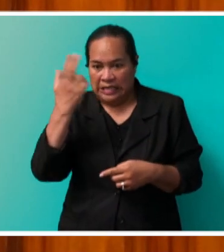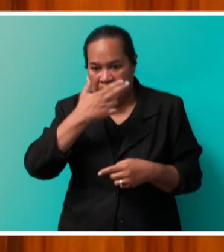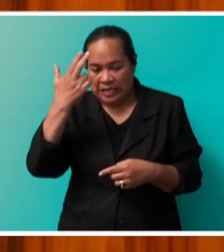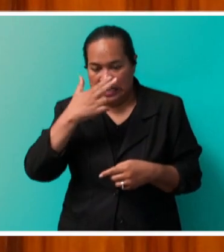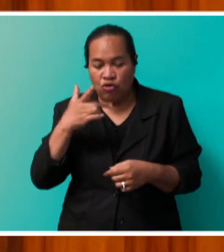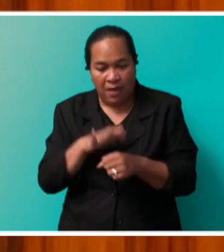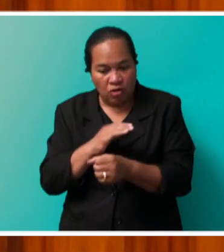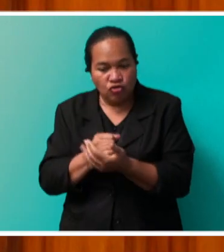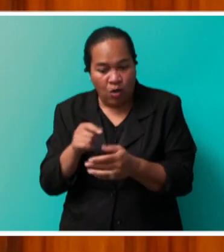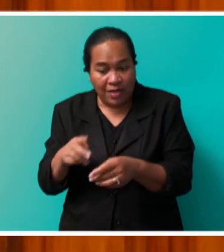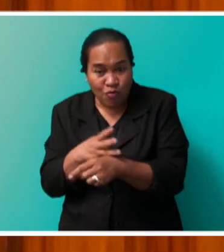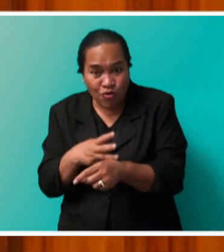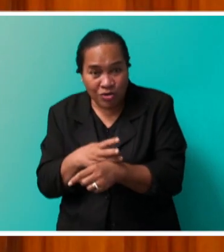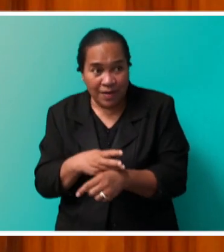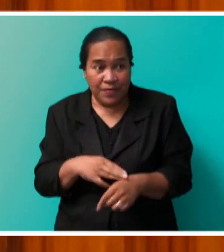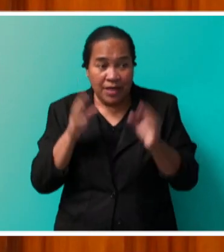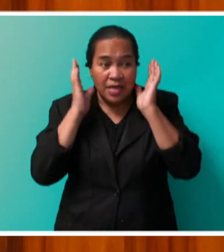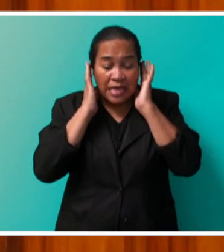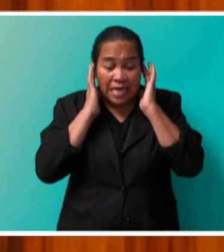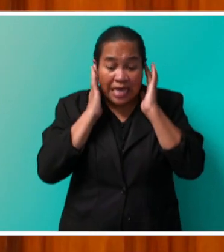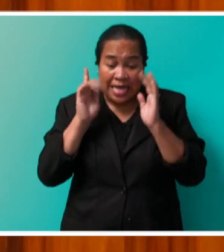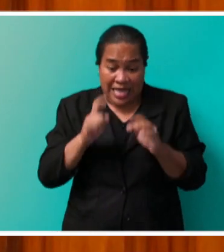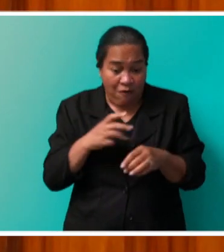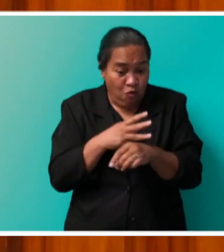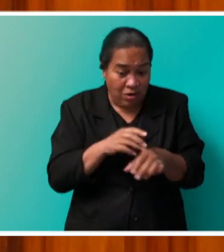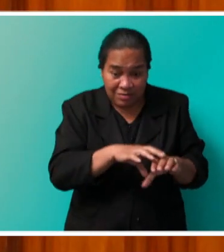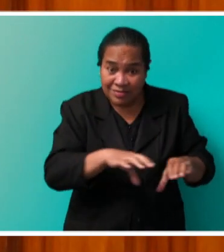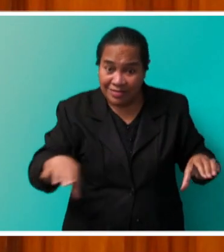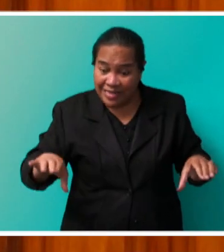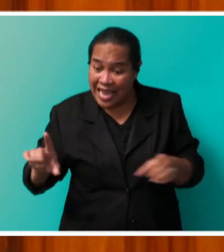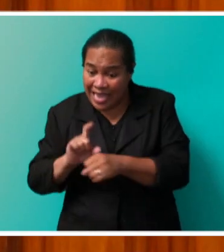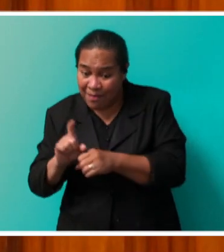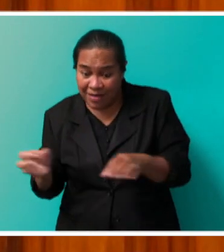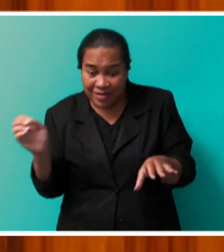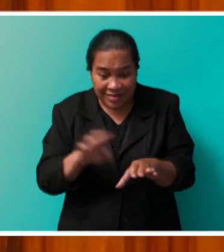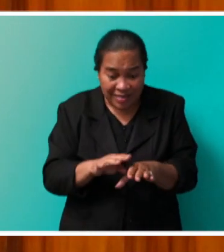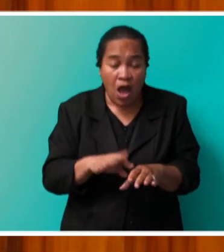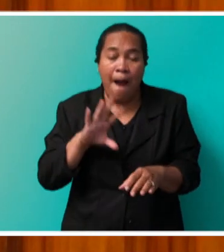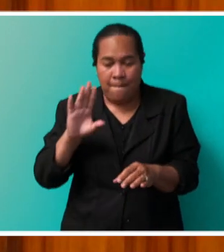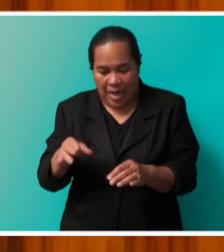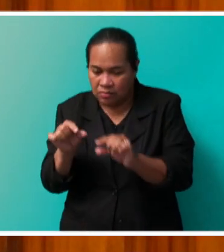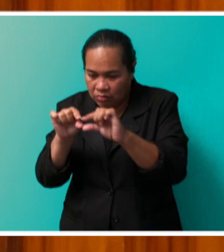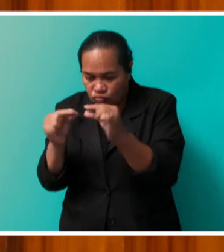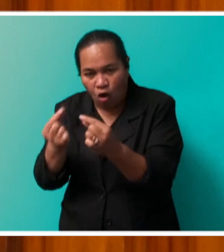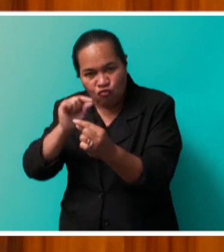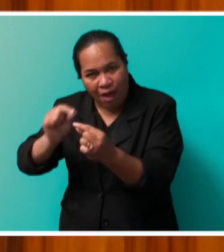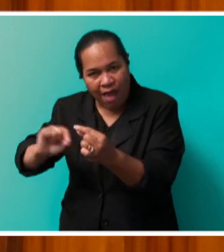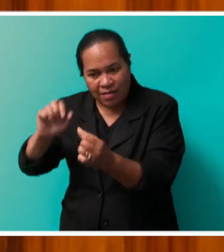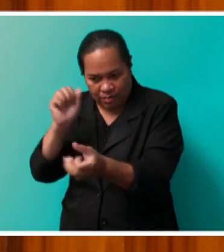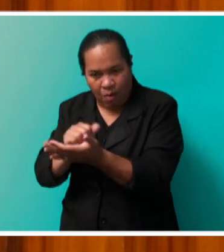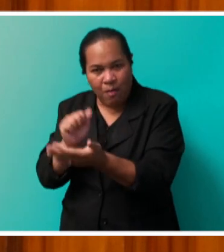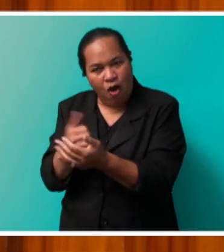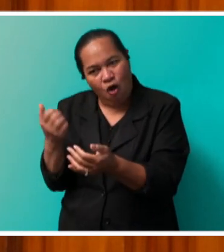treated. One end of every piece of treated timber, Honorable Speaker, should be branded as described. However, Honorable Speaker, I would